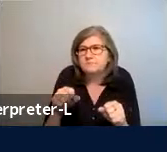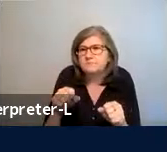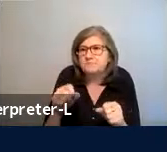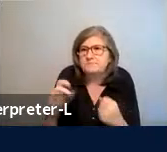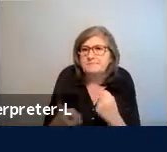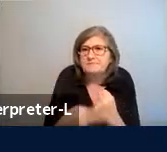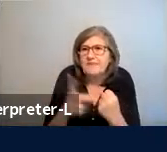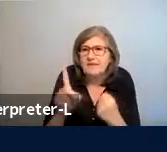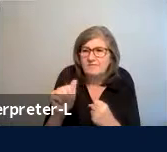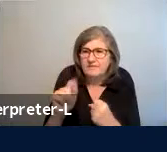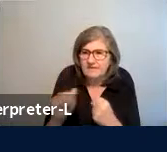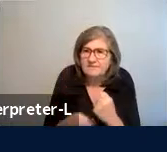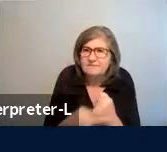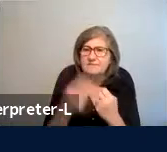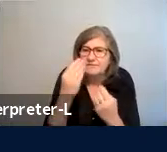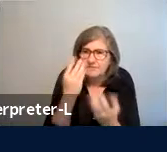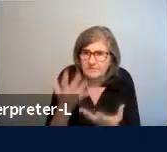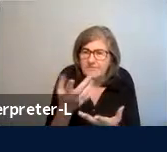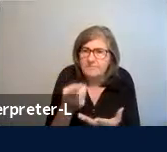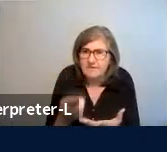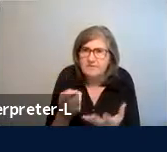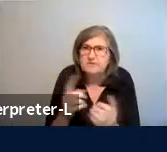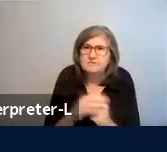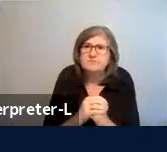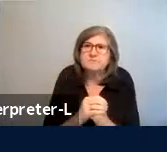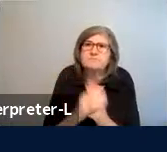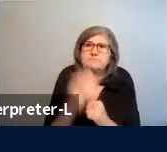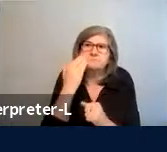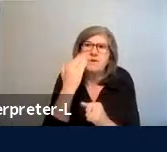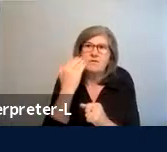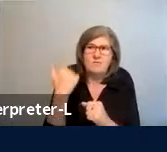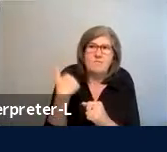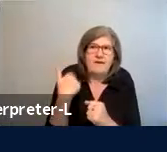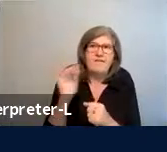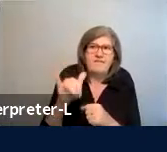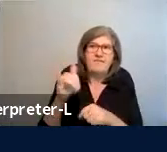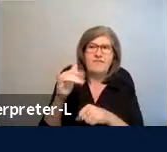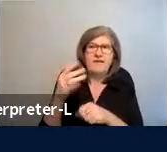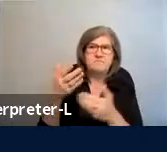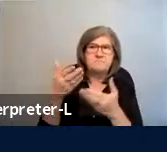data, save information on. So just know that exists, and